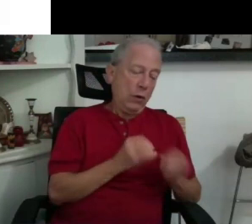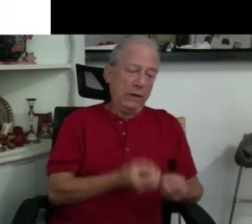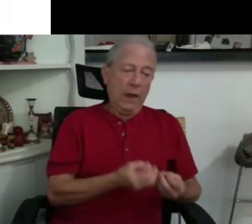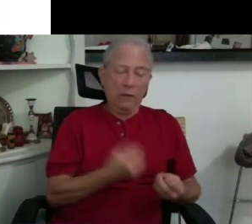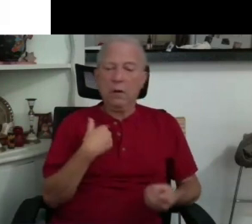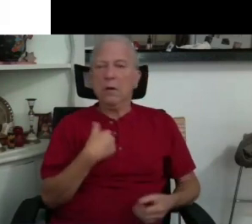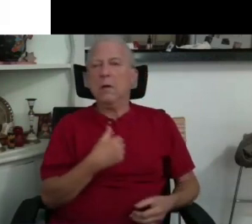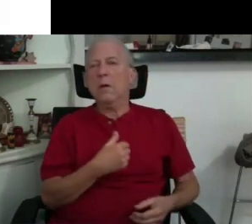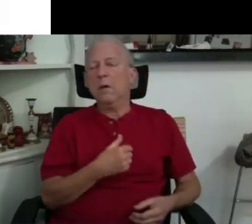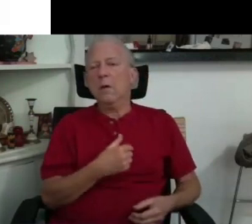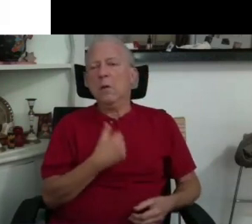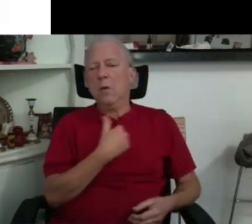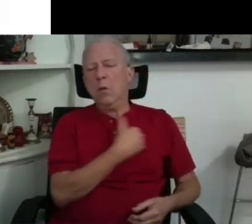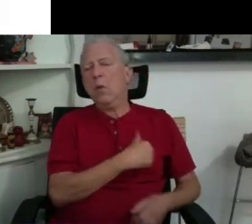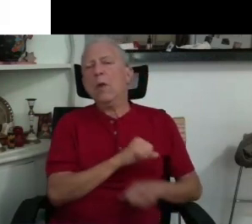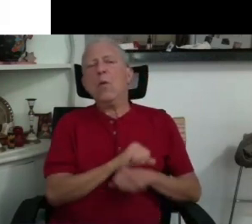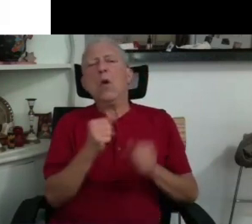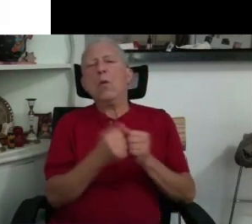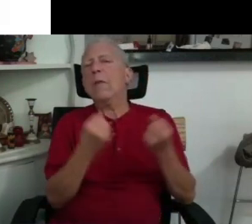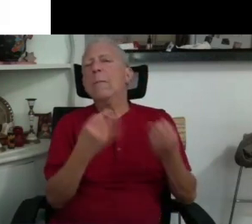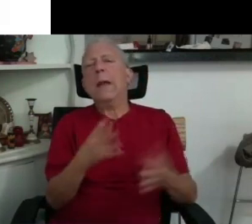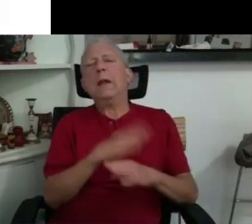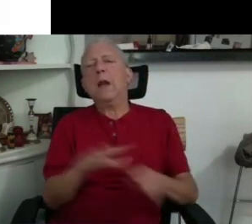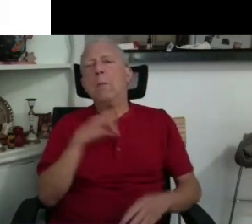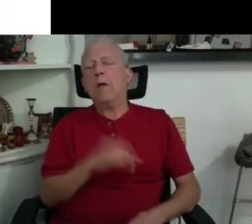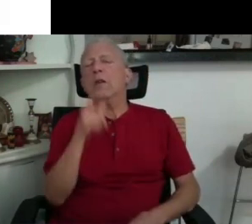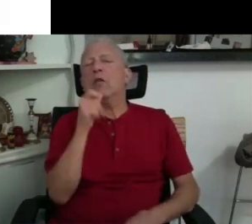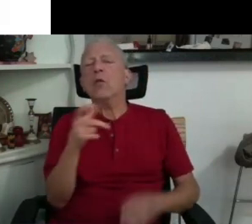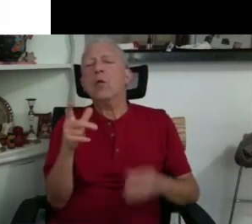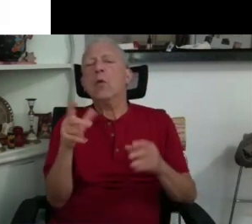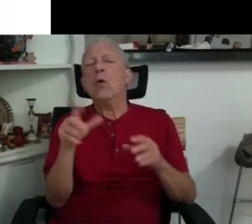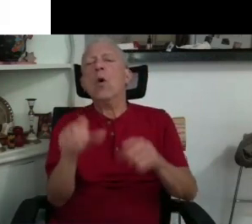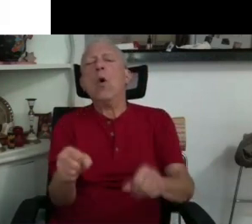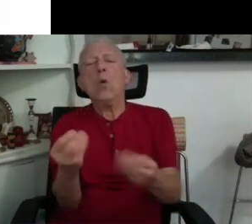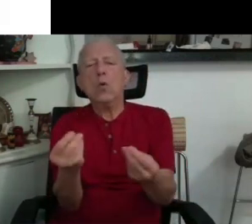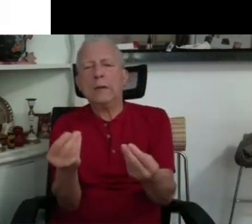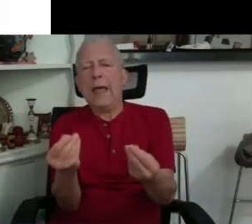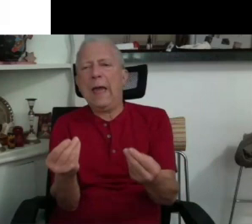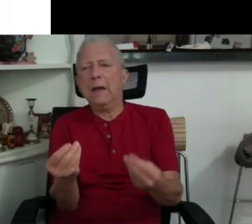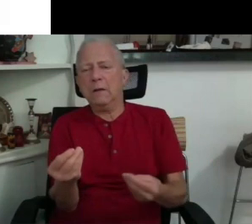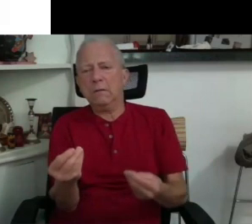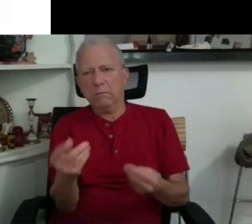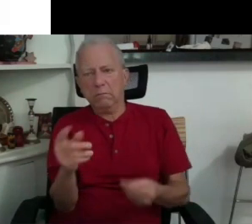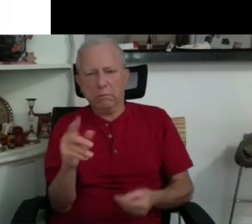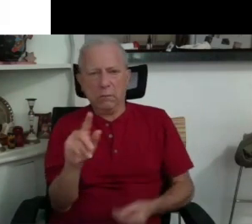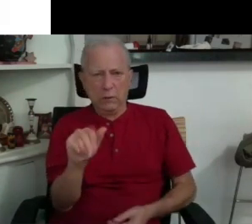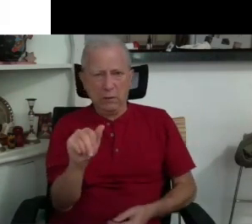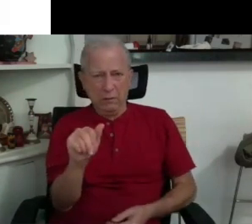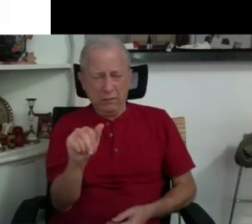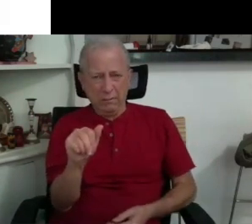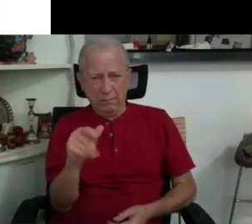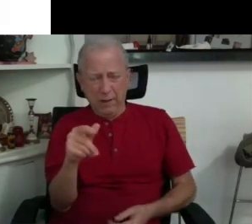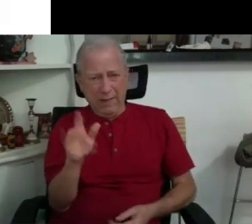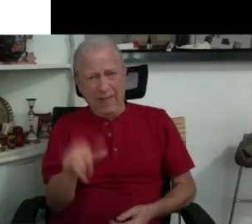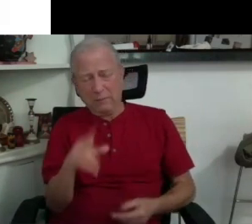work with a lot of nonprofits who hold title to land. So this is somewhat